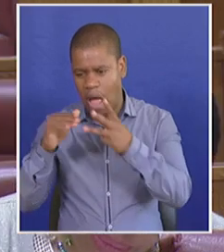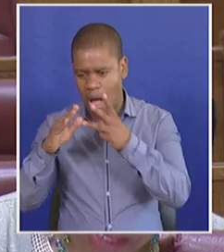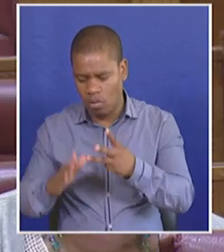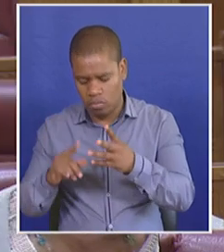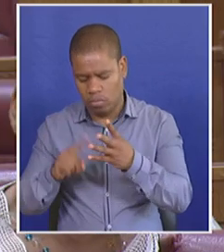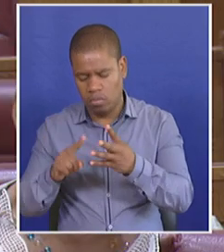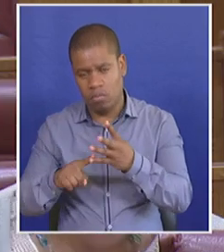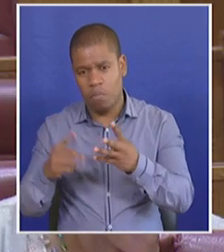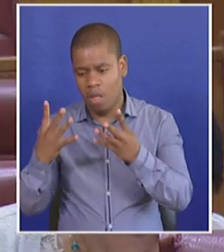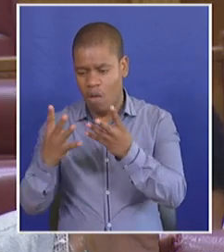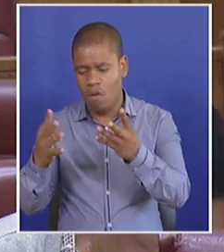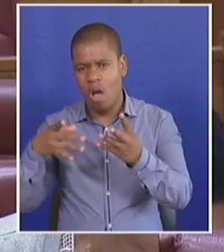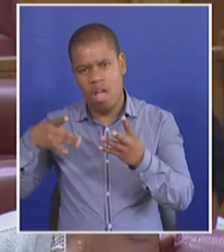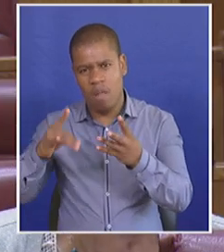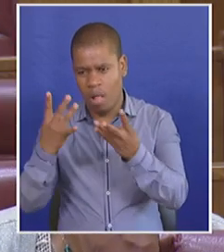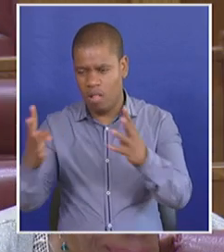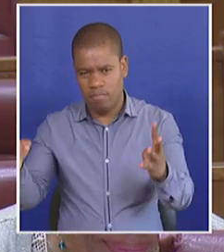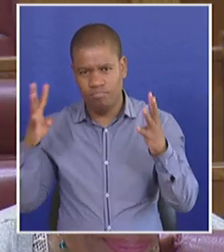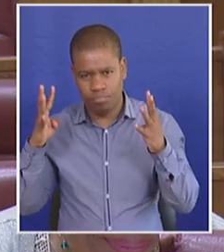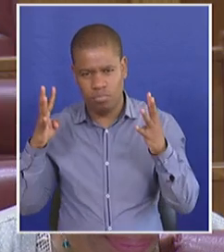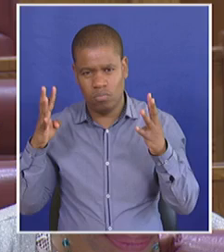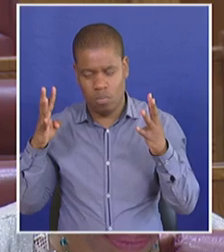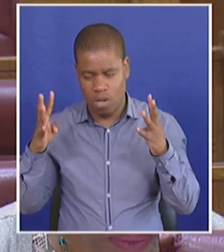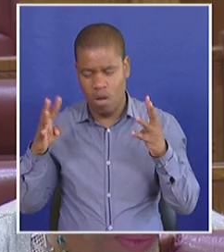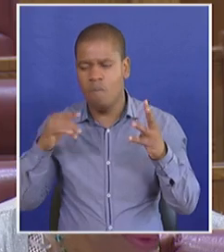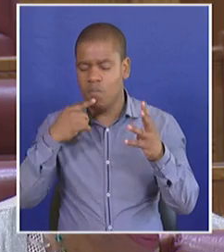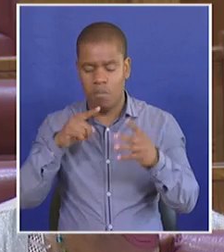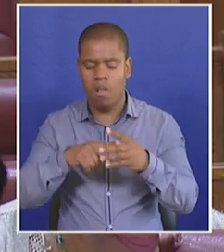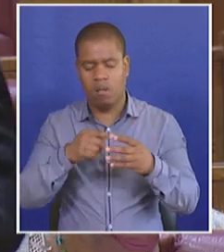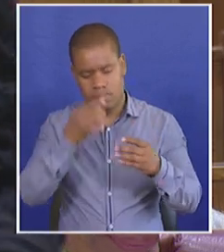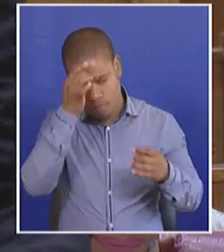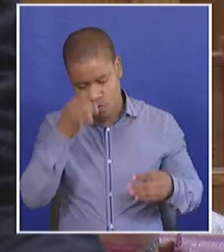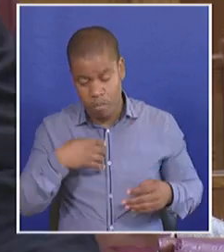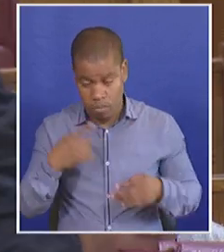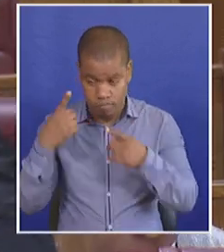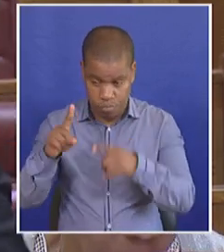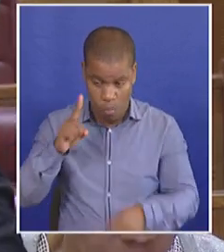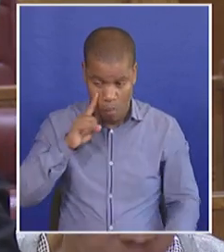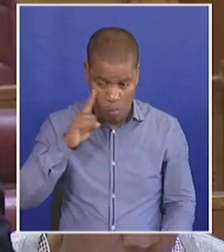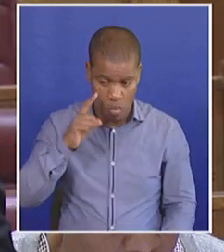are security-related features. Now,